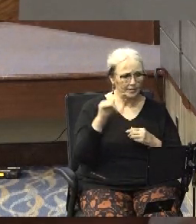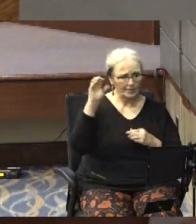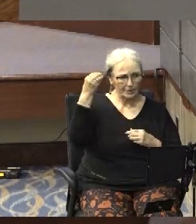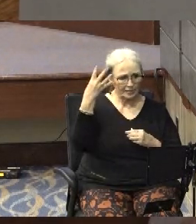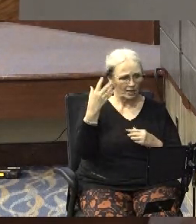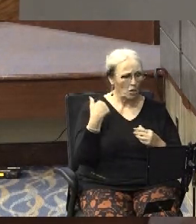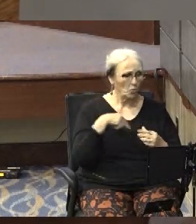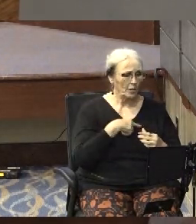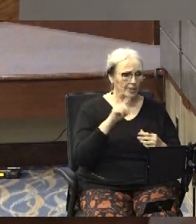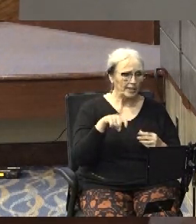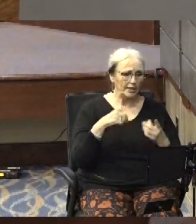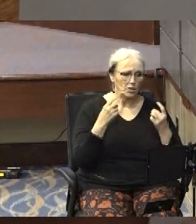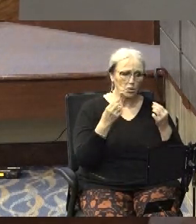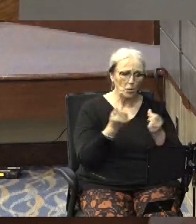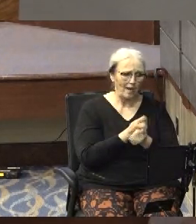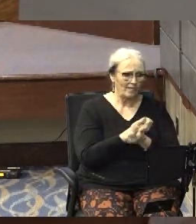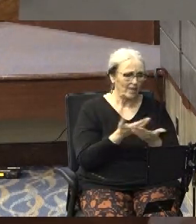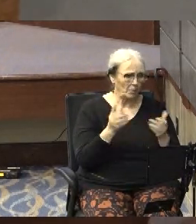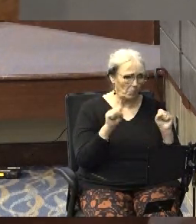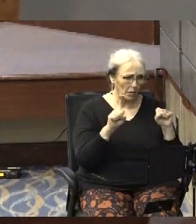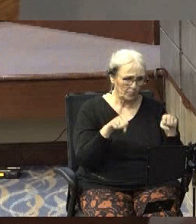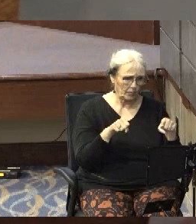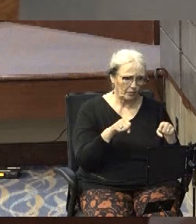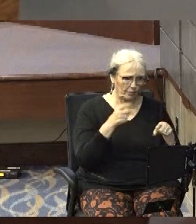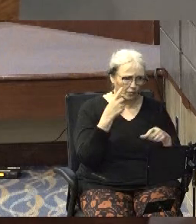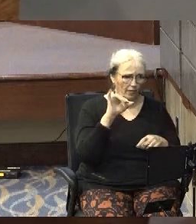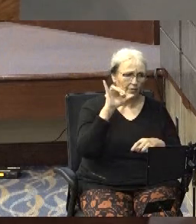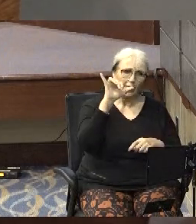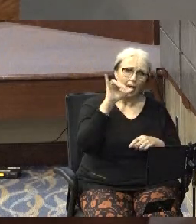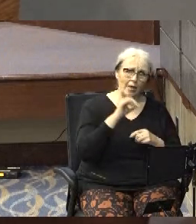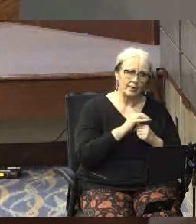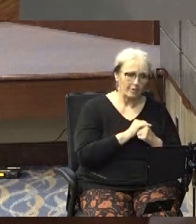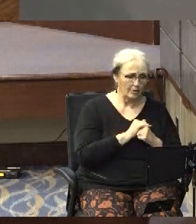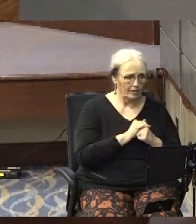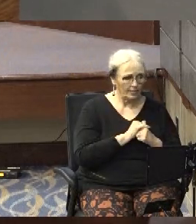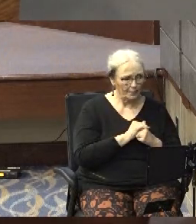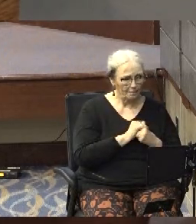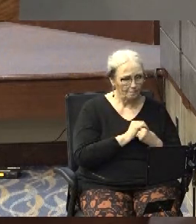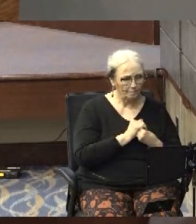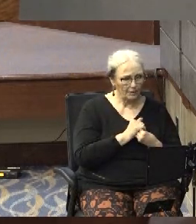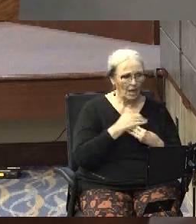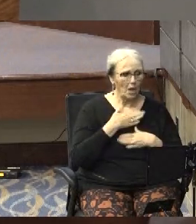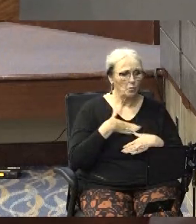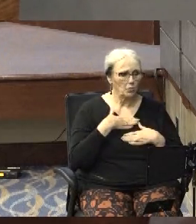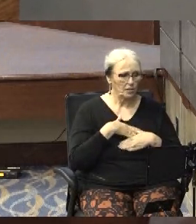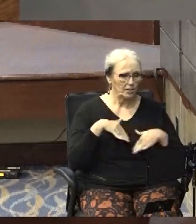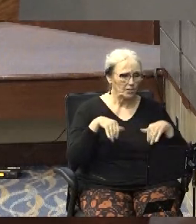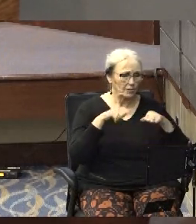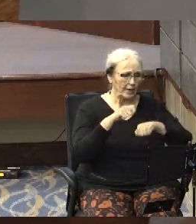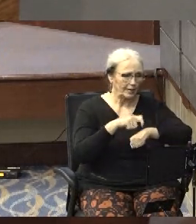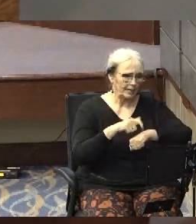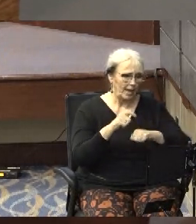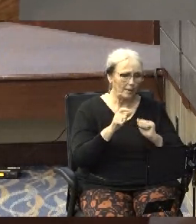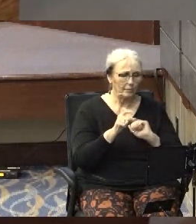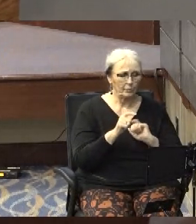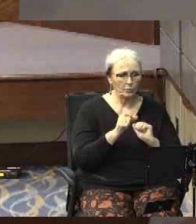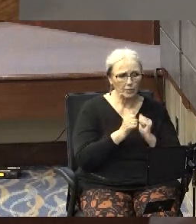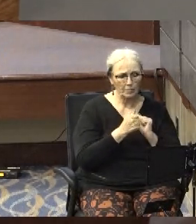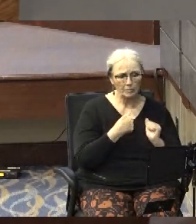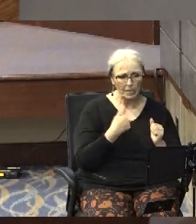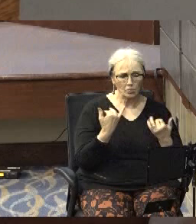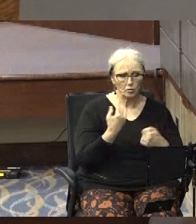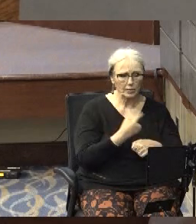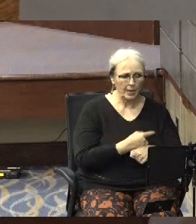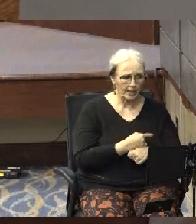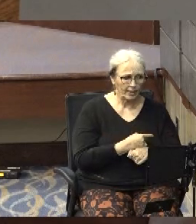try to do everything we can to kind of go in that direction. So I just appreciate you guys taking a minute with me today.